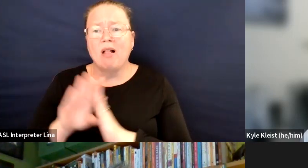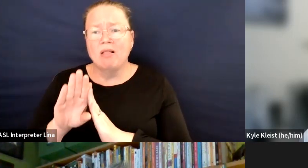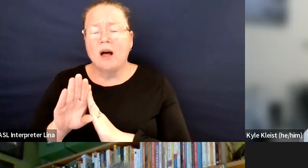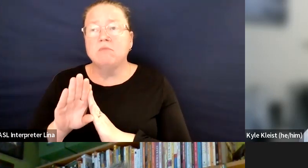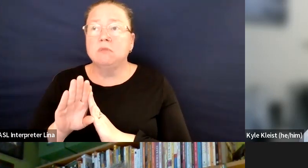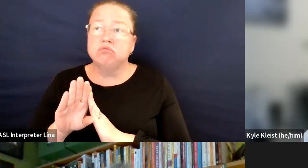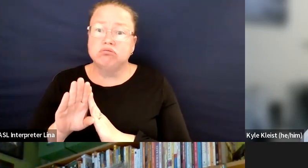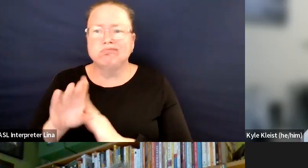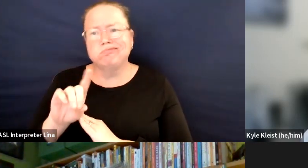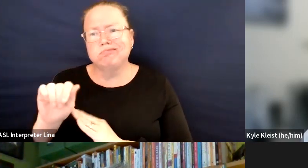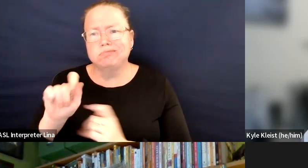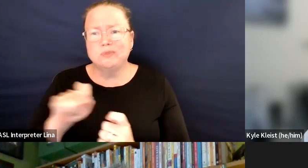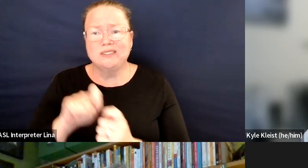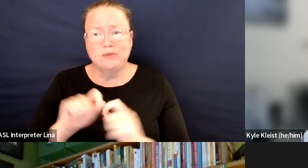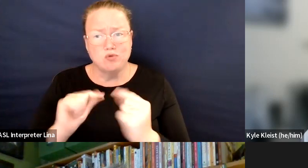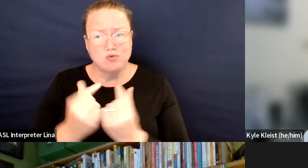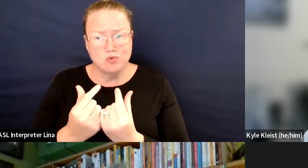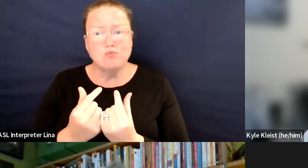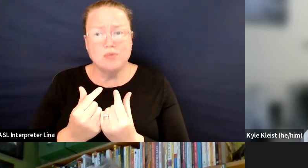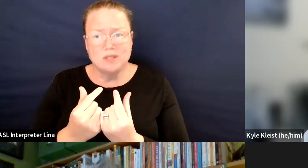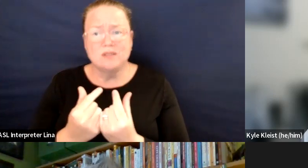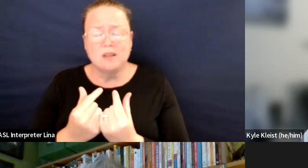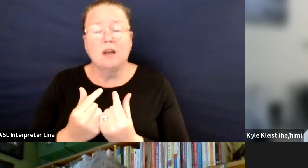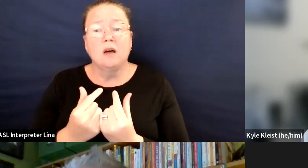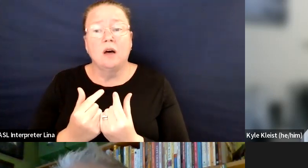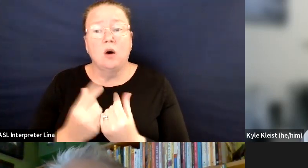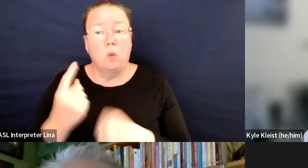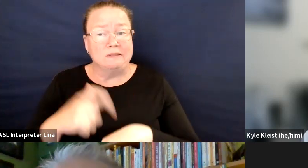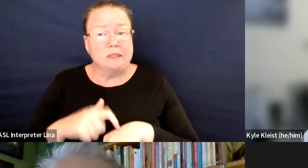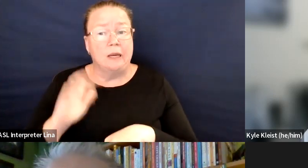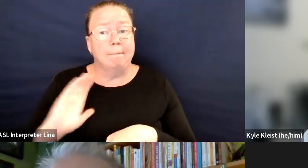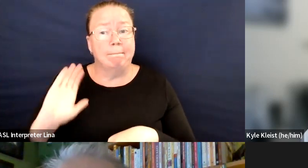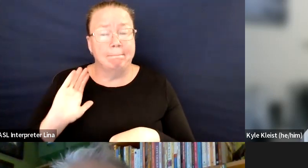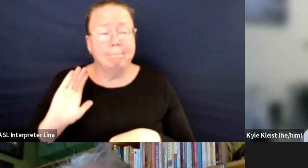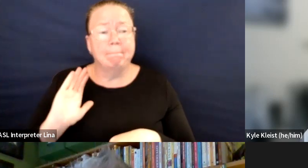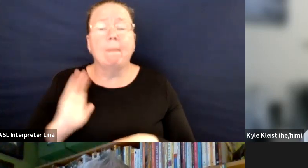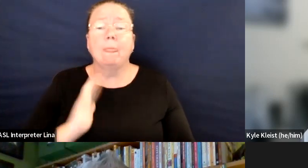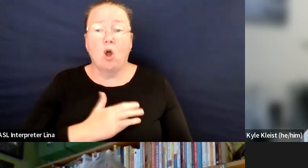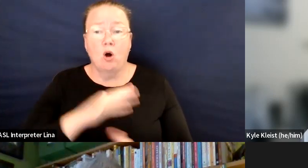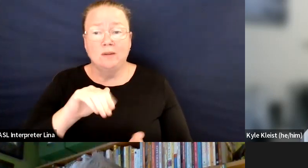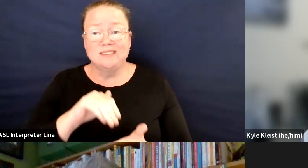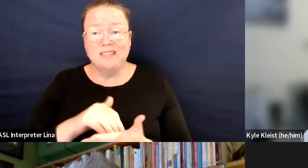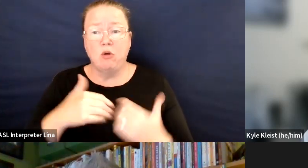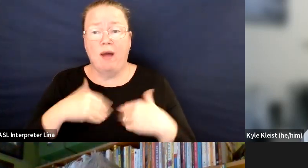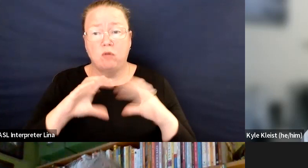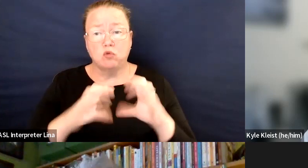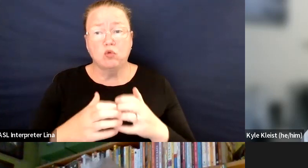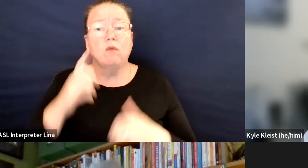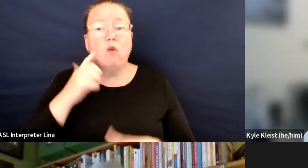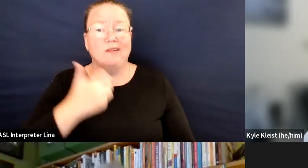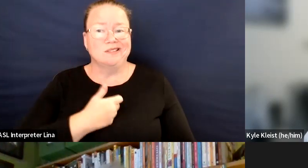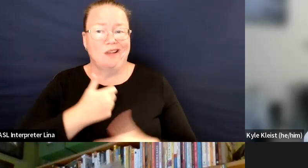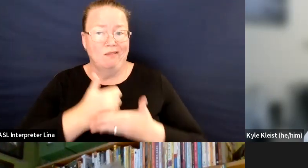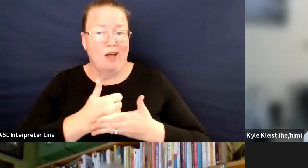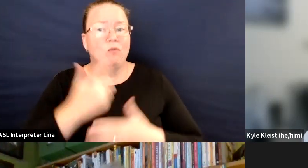almost disability specific groups. At one time, our center had a chapter for the Self-Help for